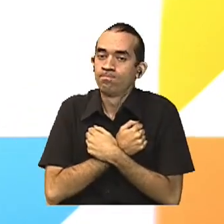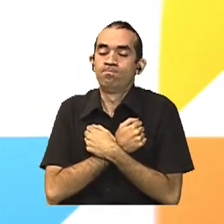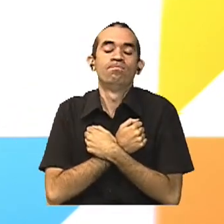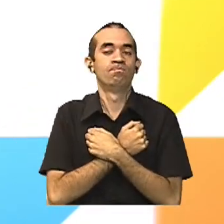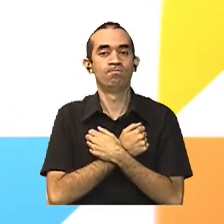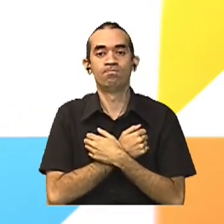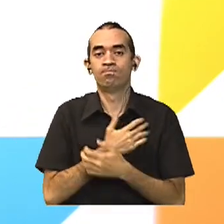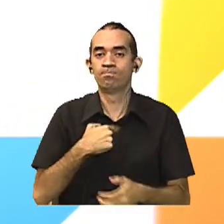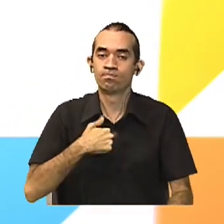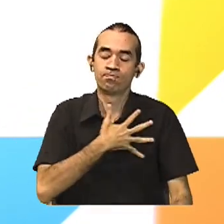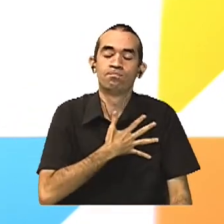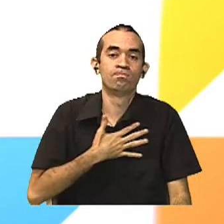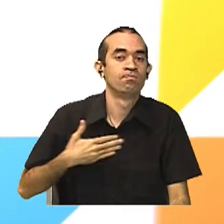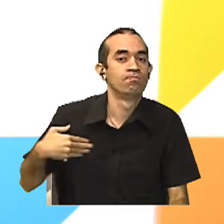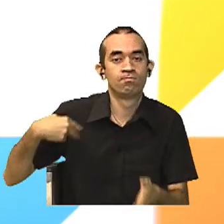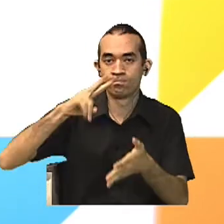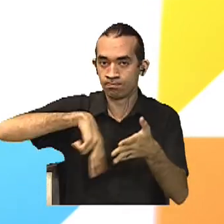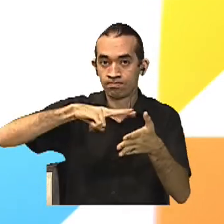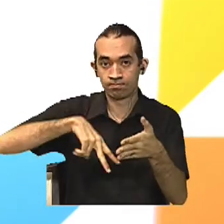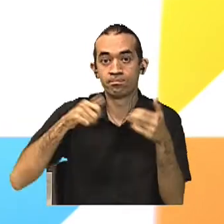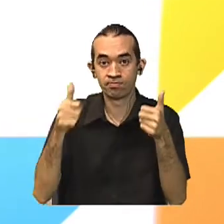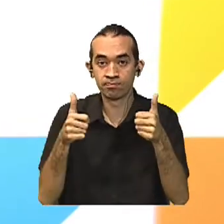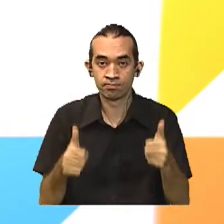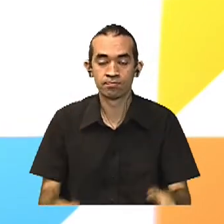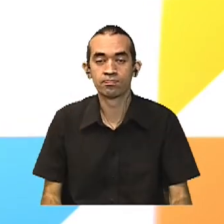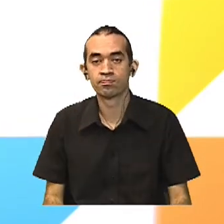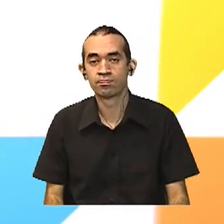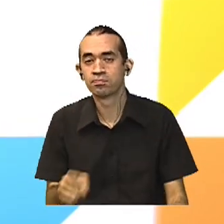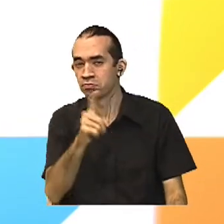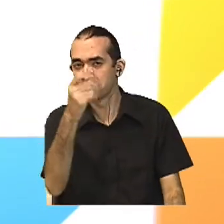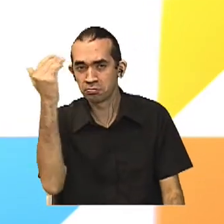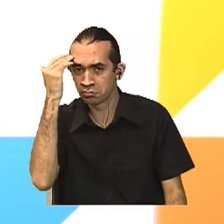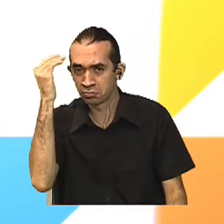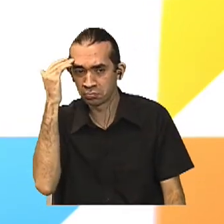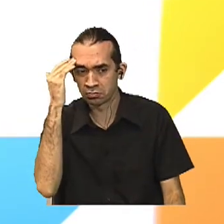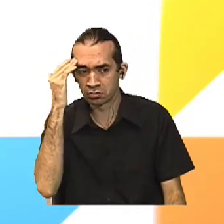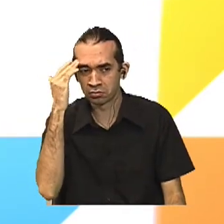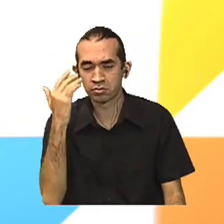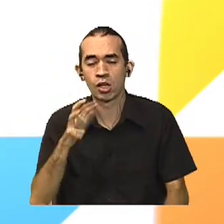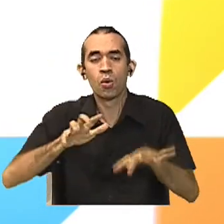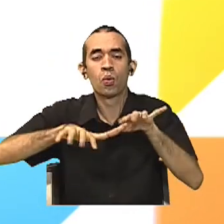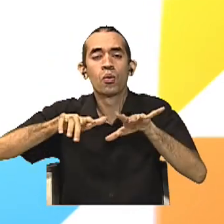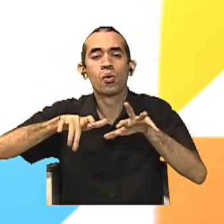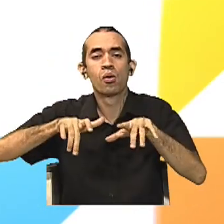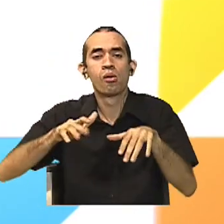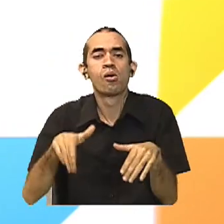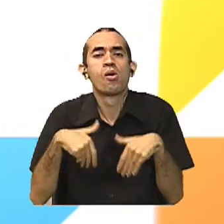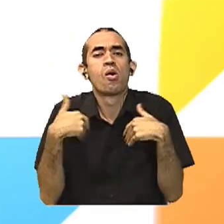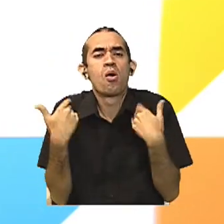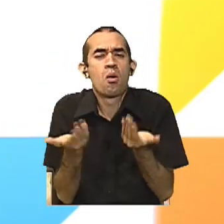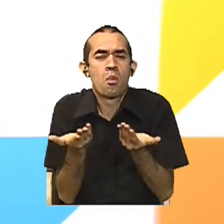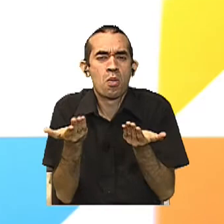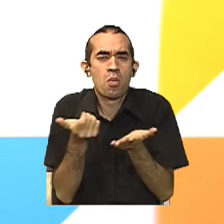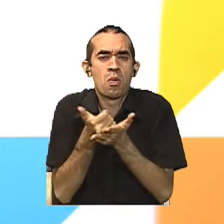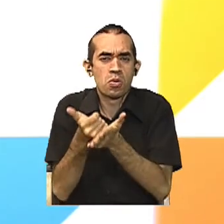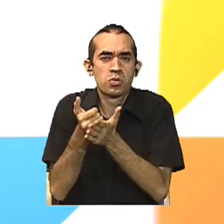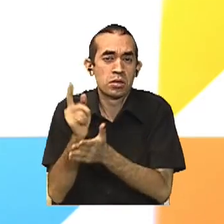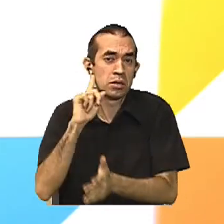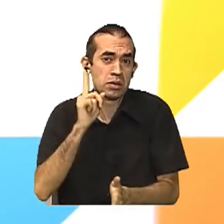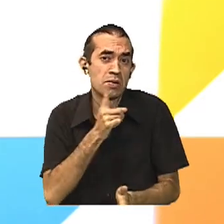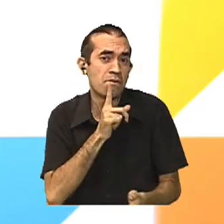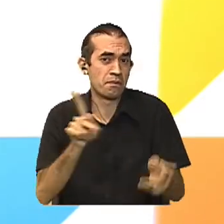like reading. Okay, so do you know how computers have helped deaf